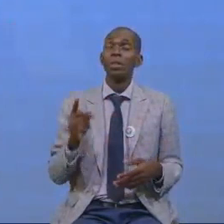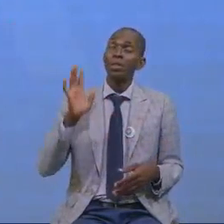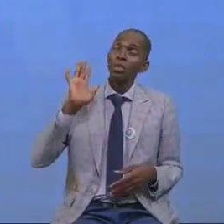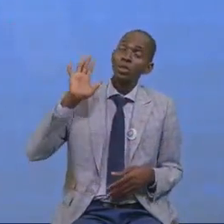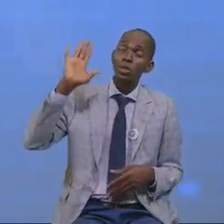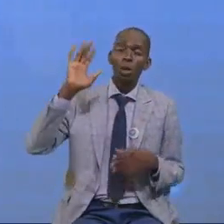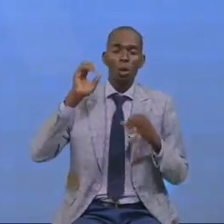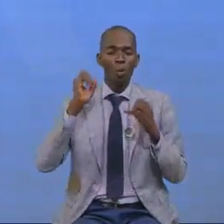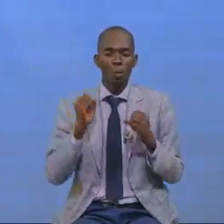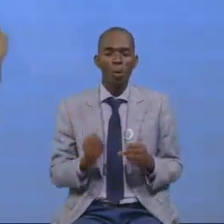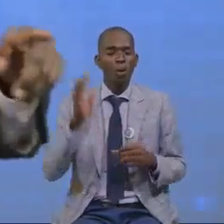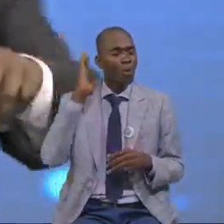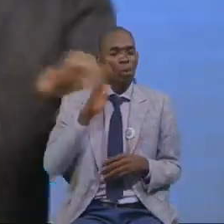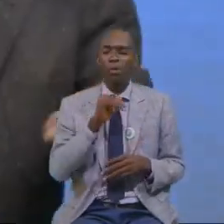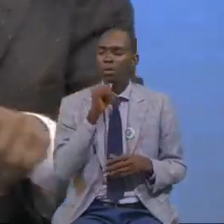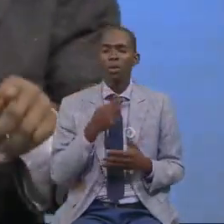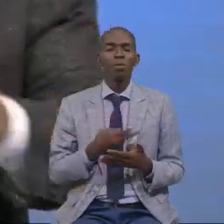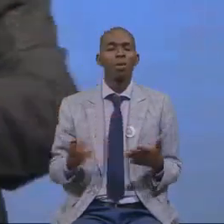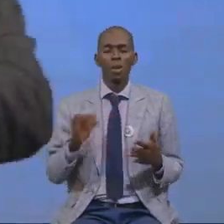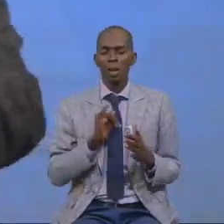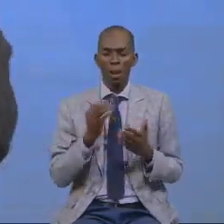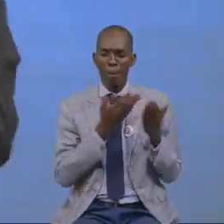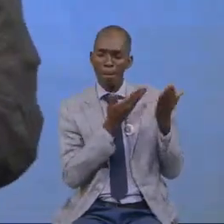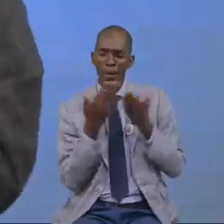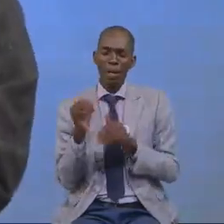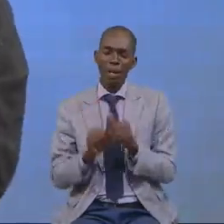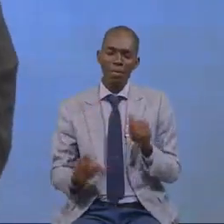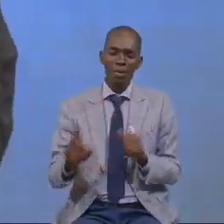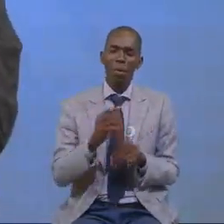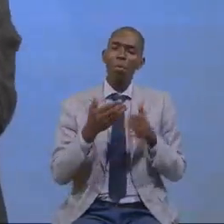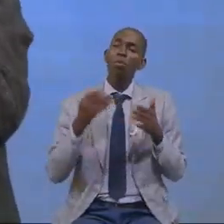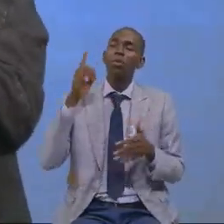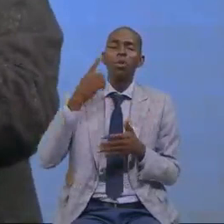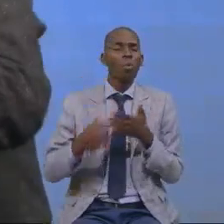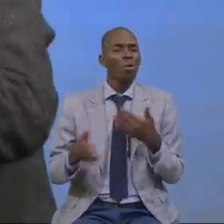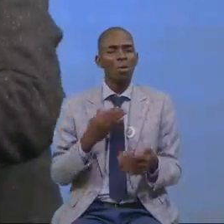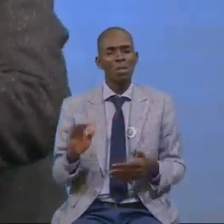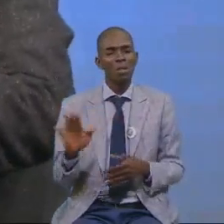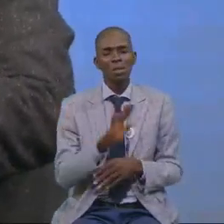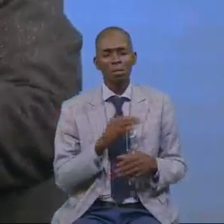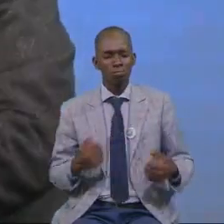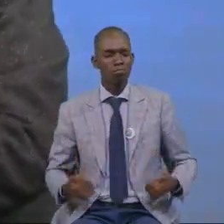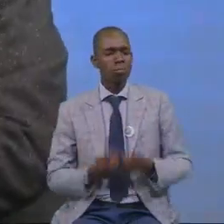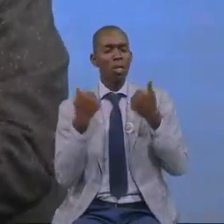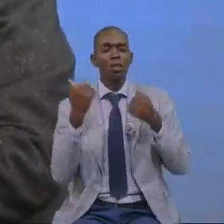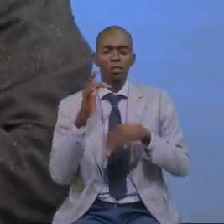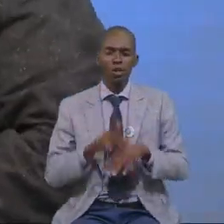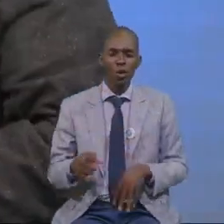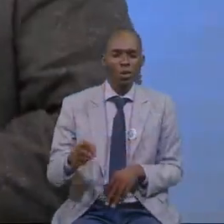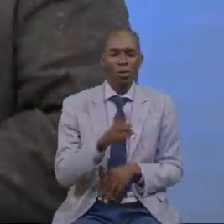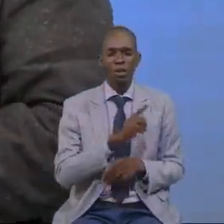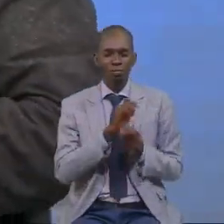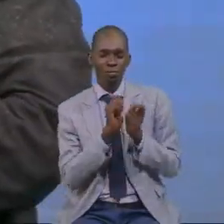power will not fail. I bring everyone before you, whatever their challenge. Touch them, transform